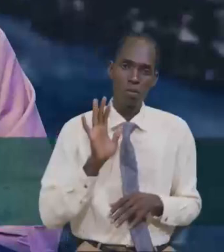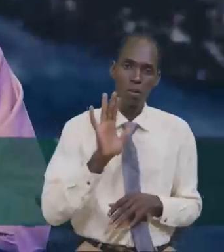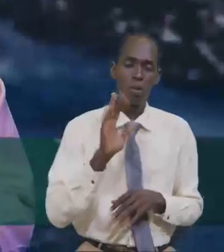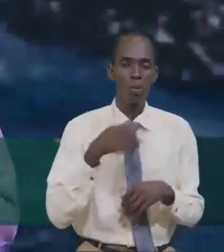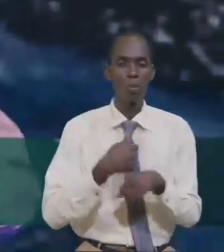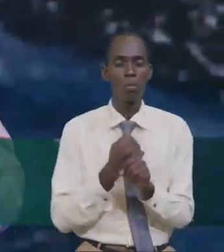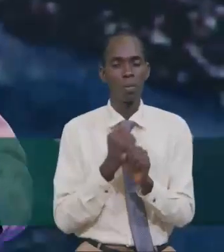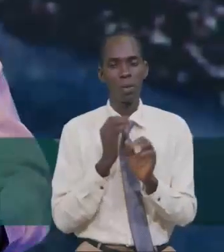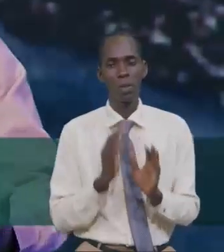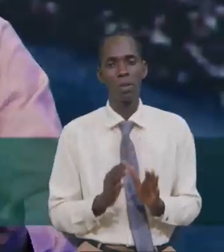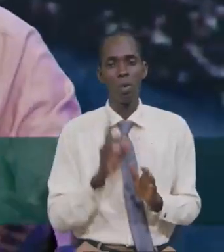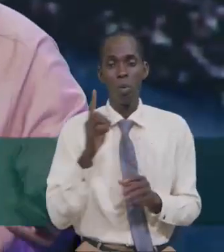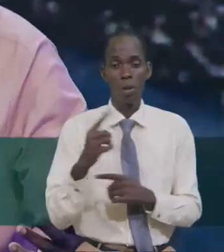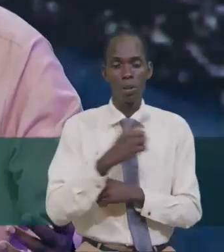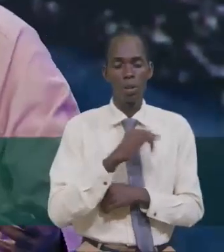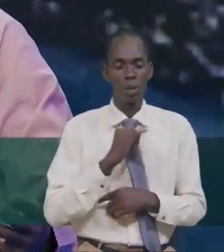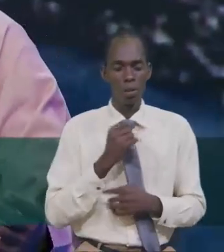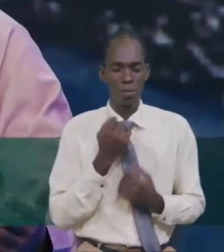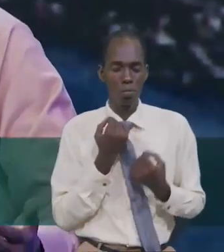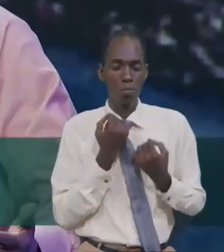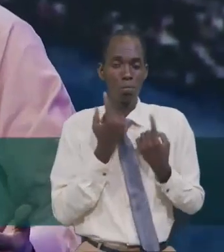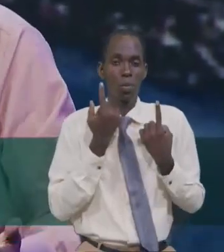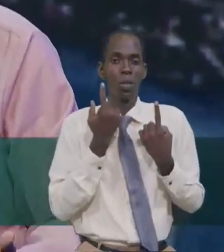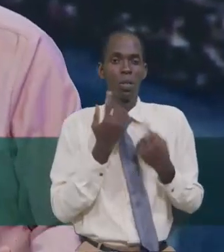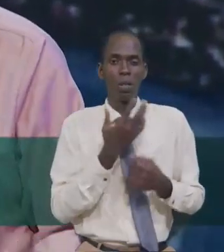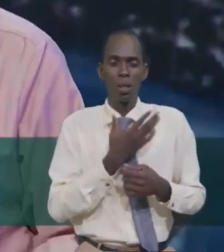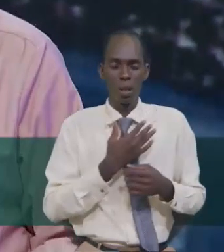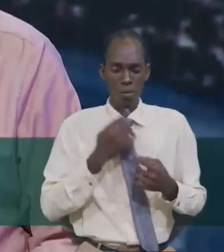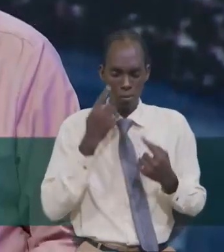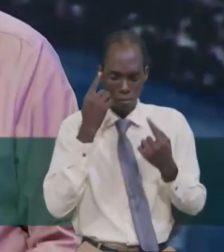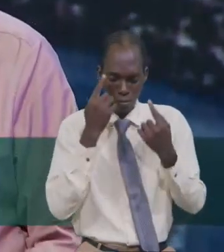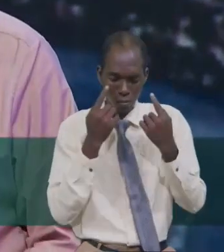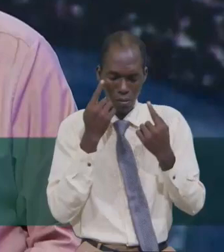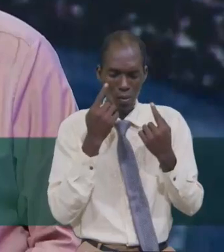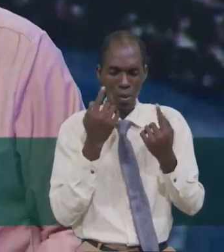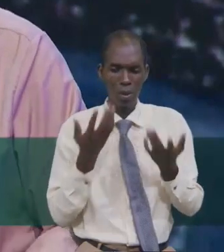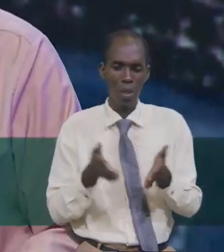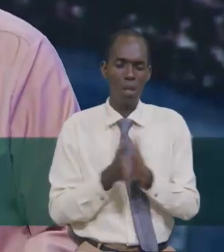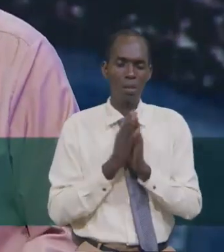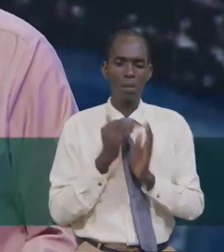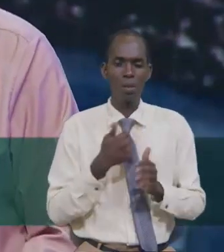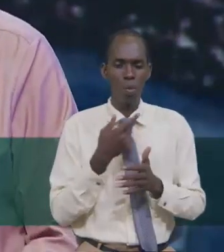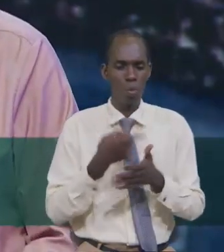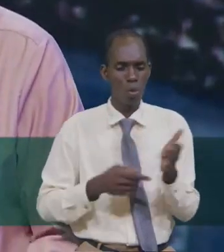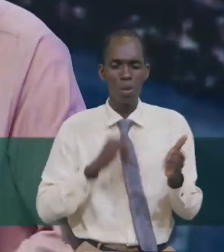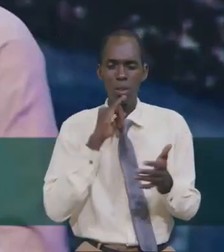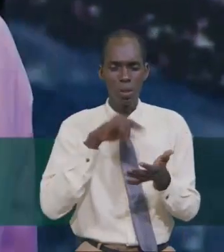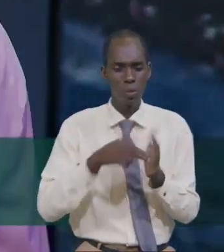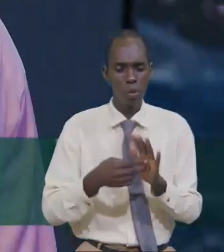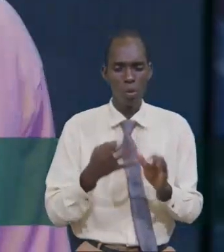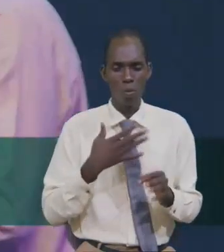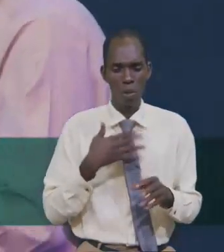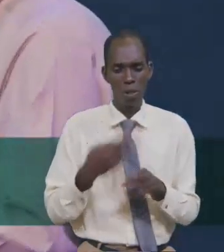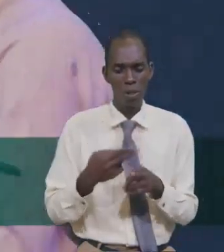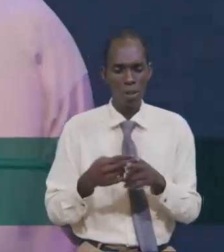name? What's the meaning of my first name, second name, and then the final name? And then I just woke up. It's